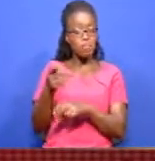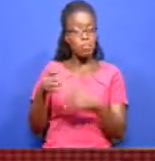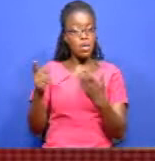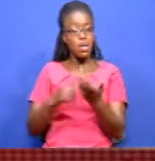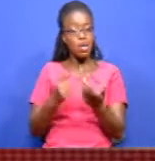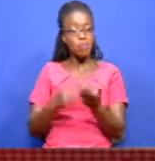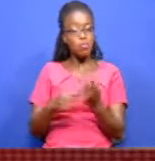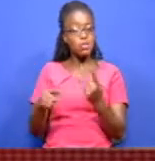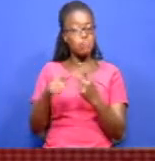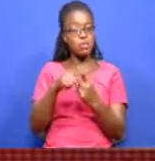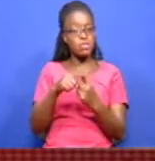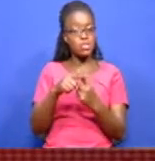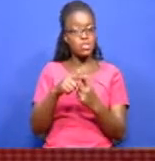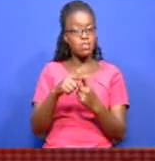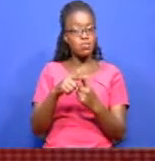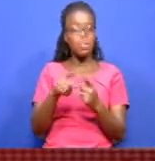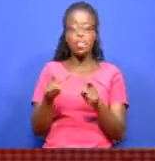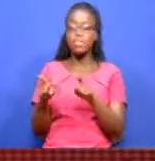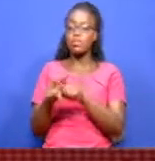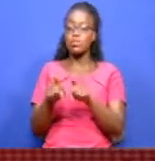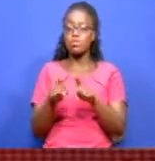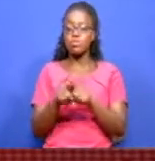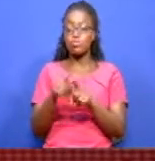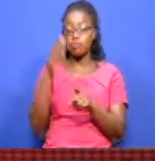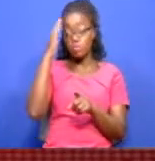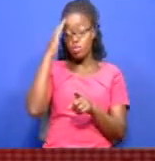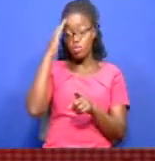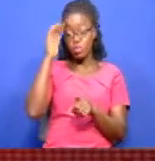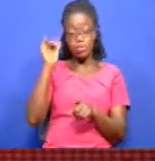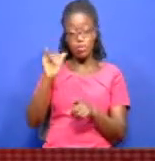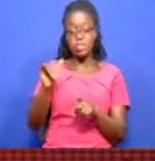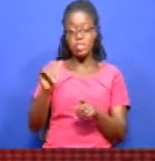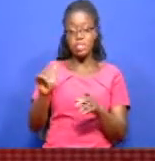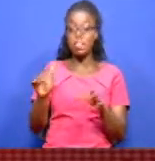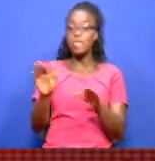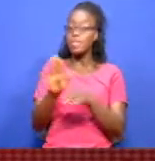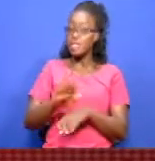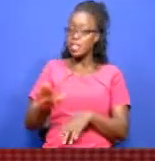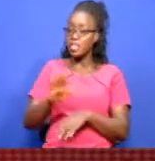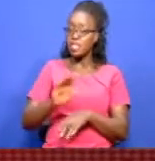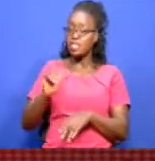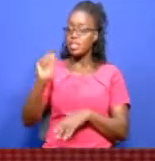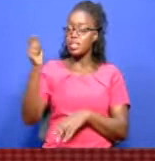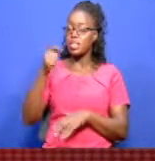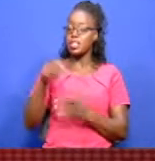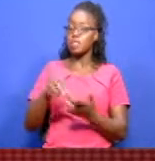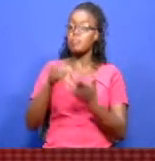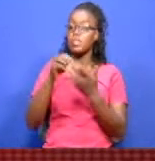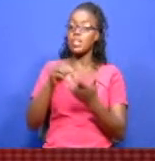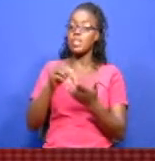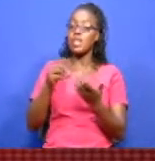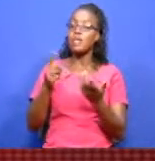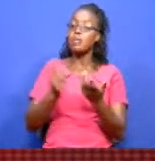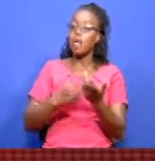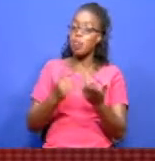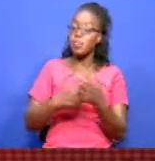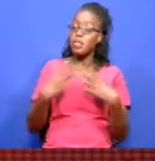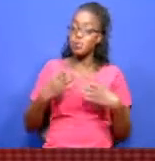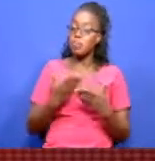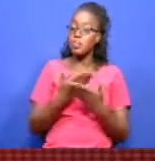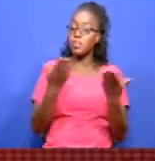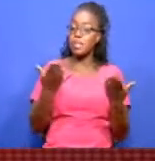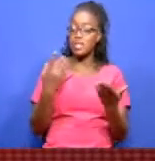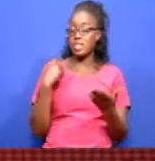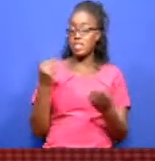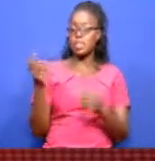positive so far, and also we'd like to know about the quarantine facilities in the country and especially the numbers. Given that in the recent days